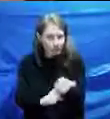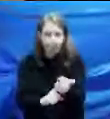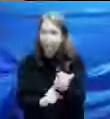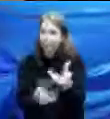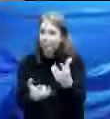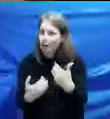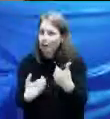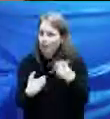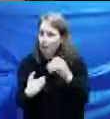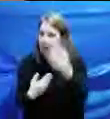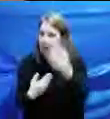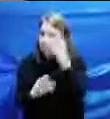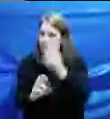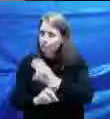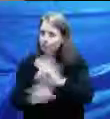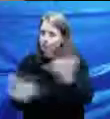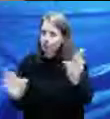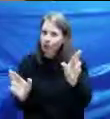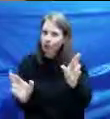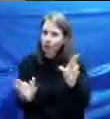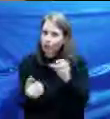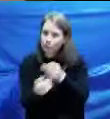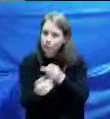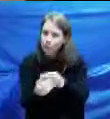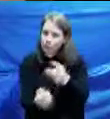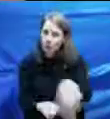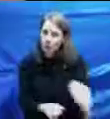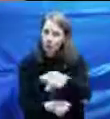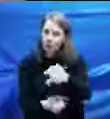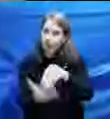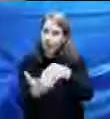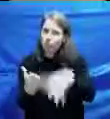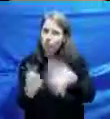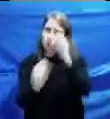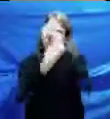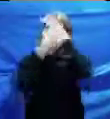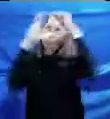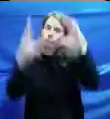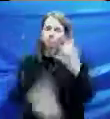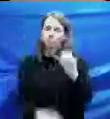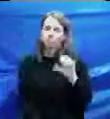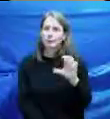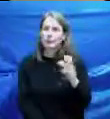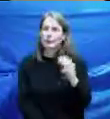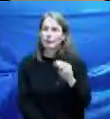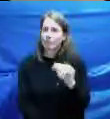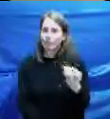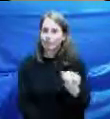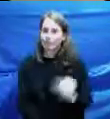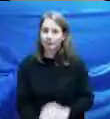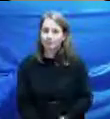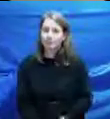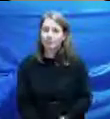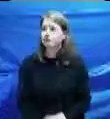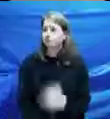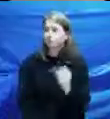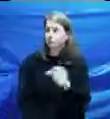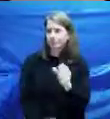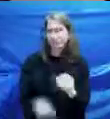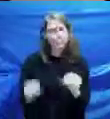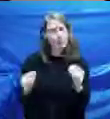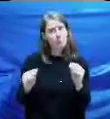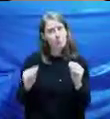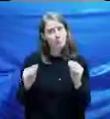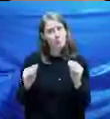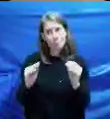That goes, again, to this idea of very, very careful planning. There is a real shift here you're spending much more time in preparing for instruction by reading